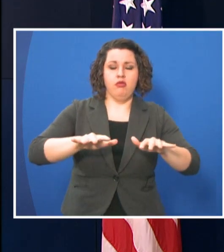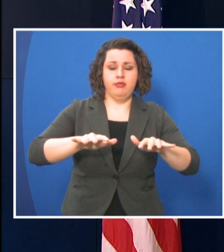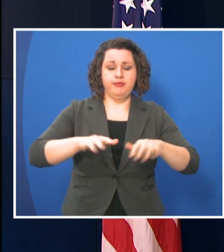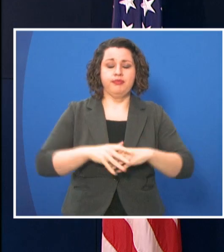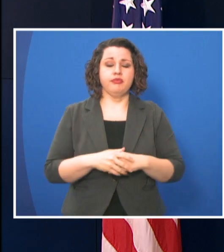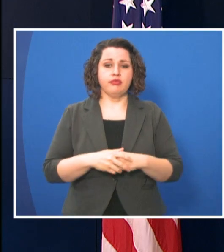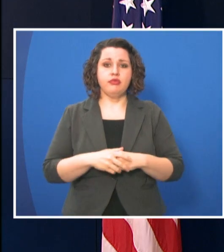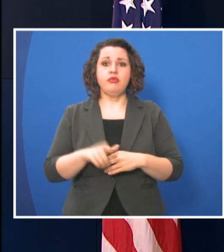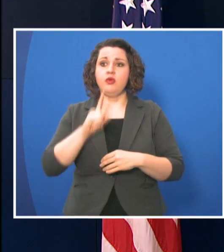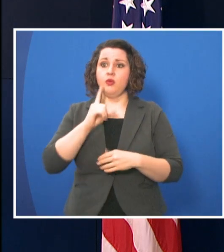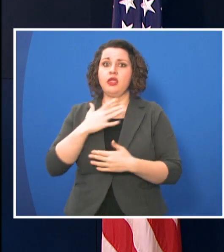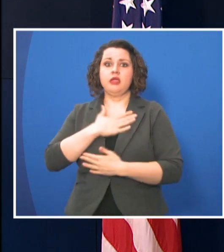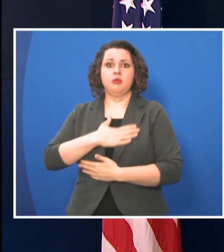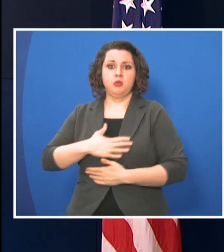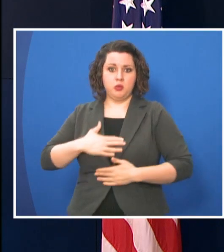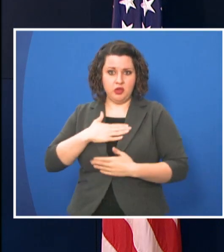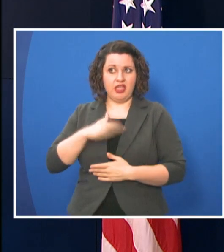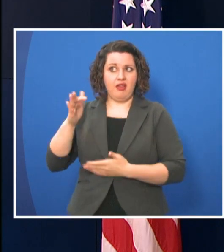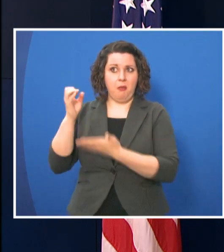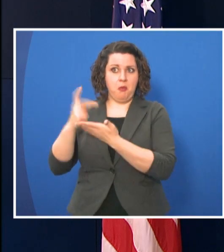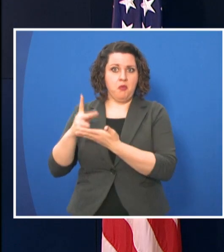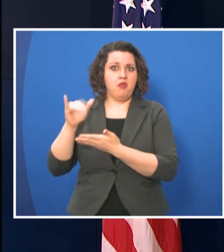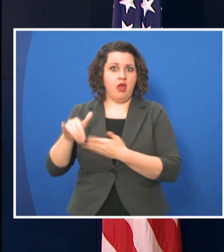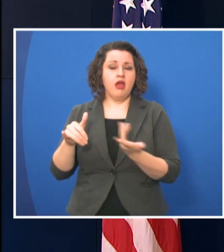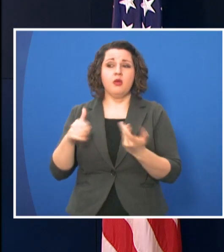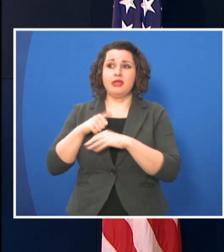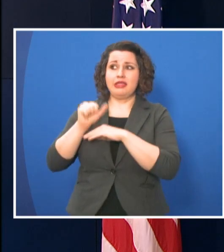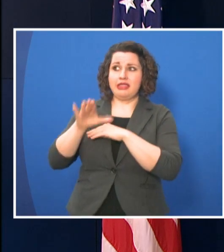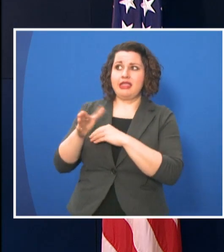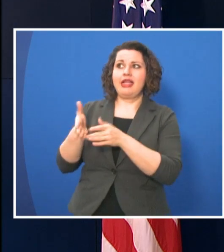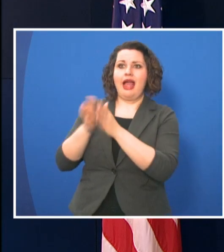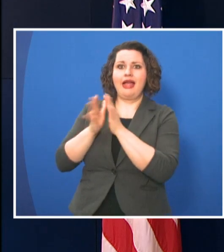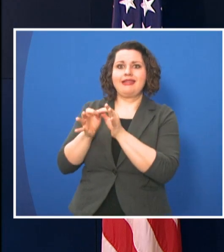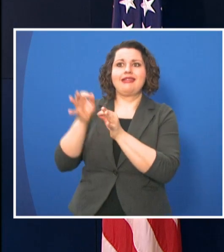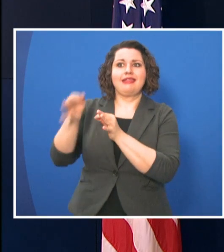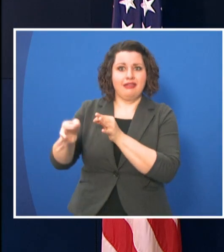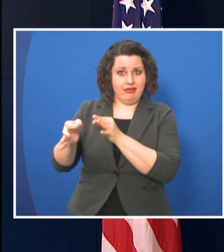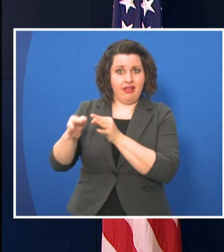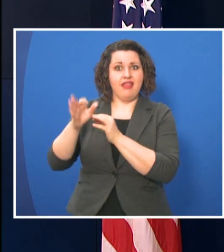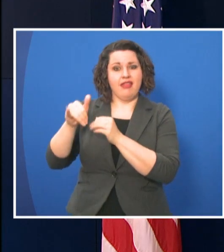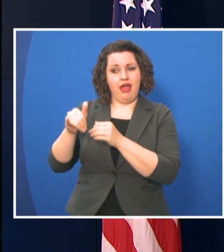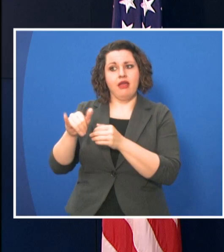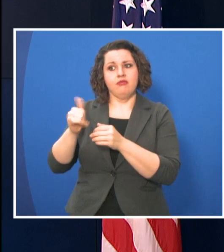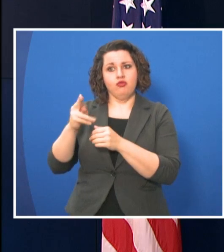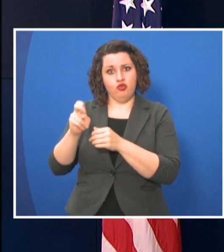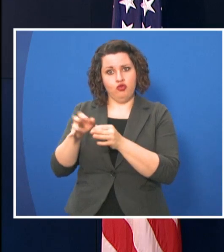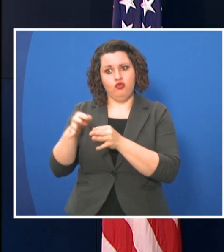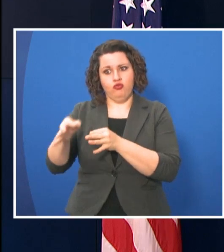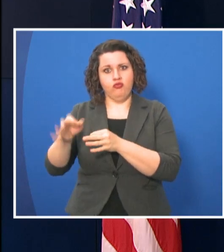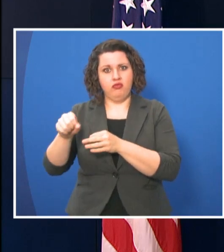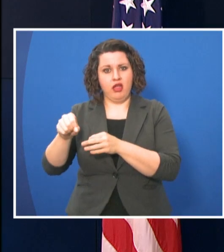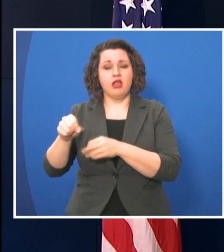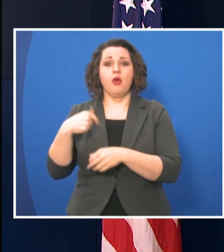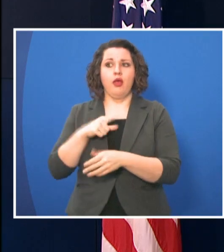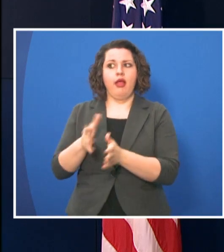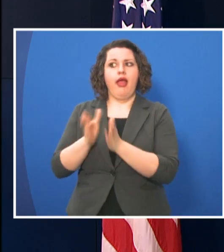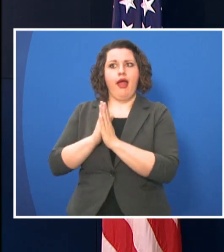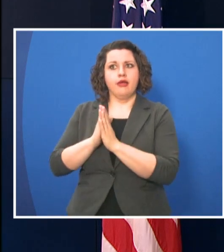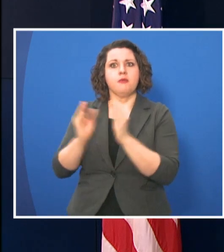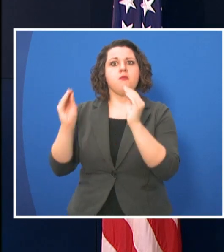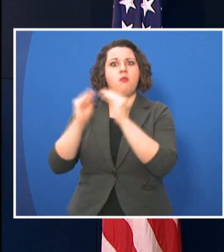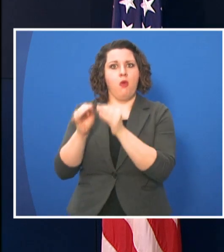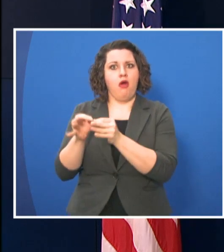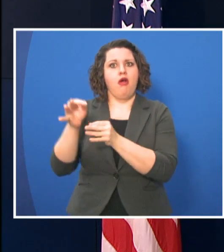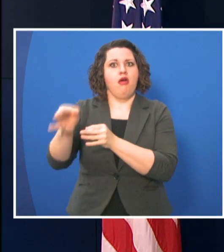pandemic, and so we're very appreciative of that. We've already sent in and asked for an extension. They did that through June. We will be asking for an additional extension